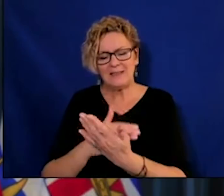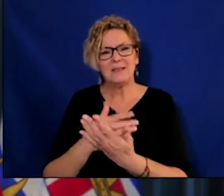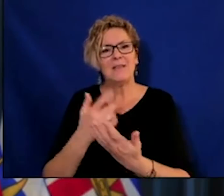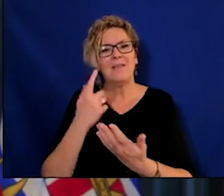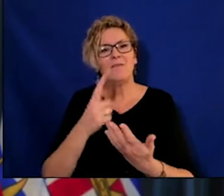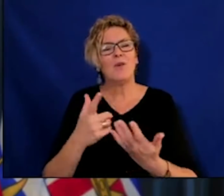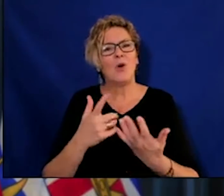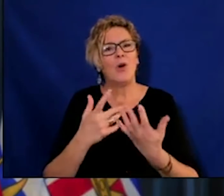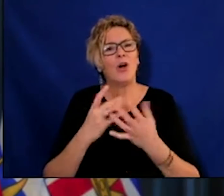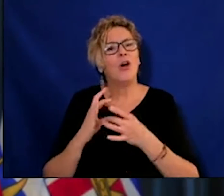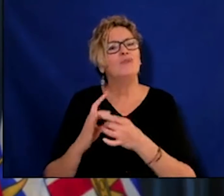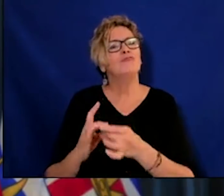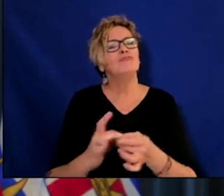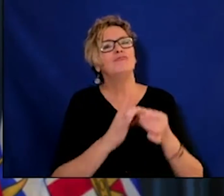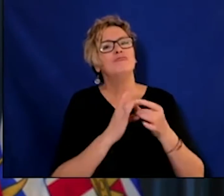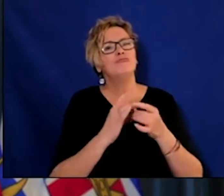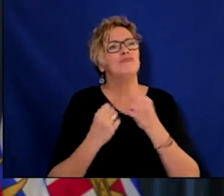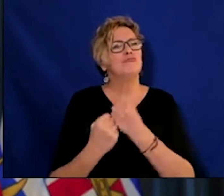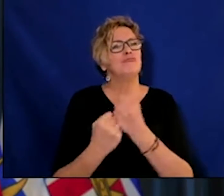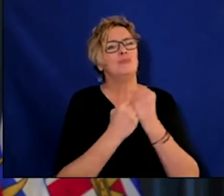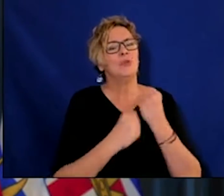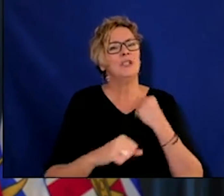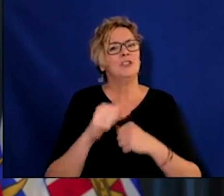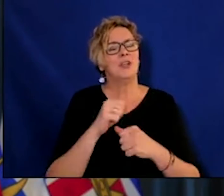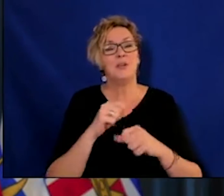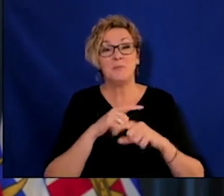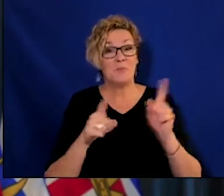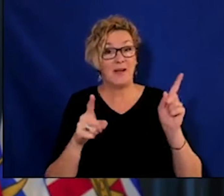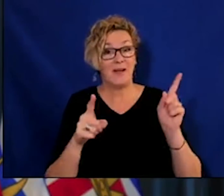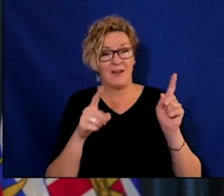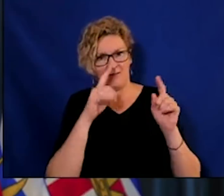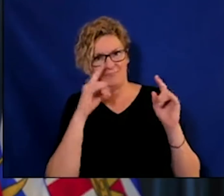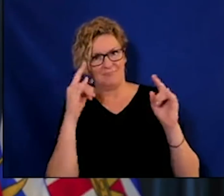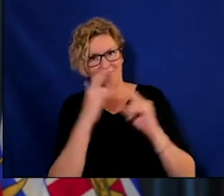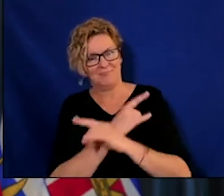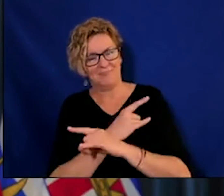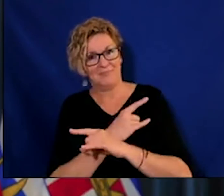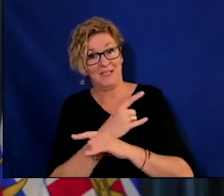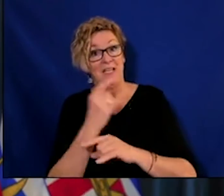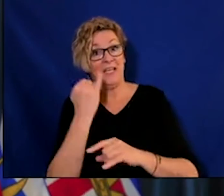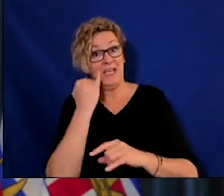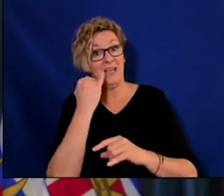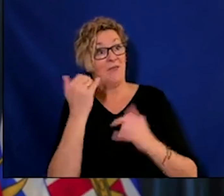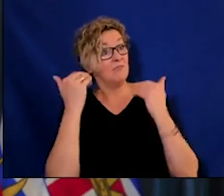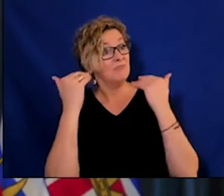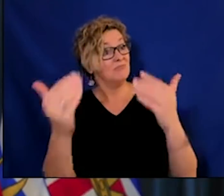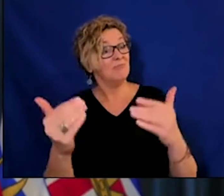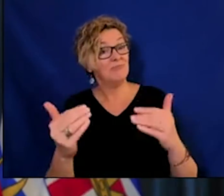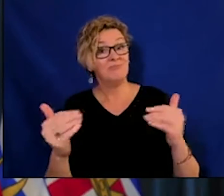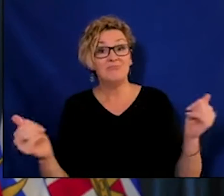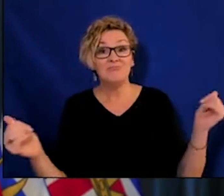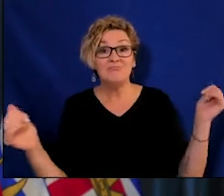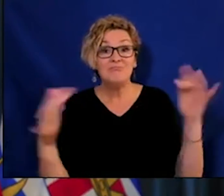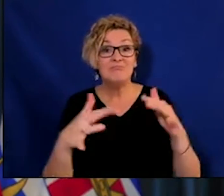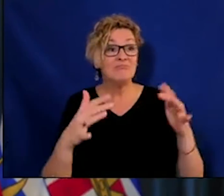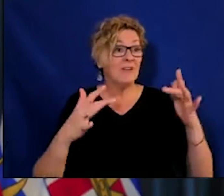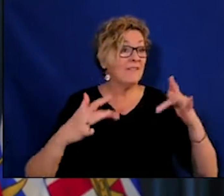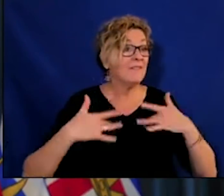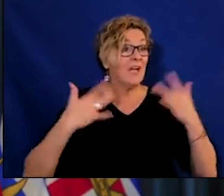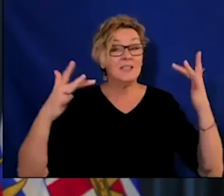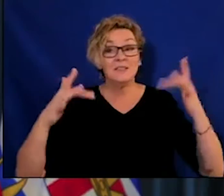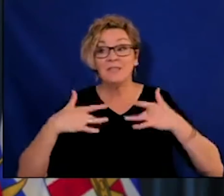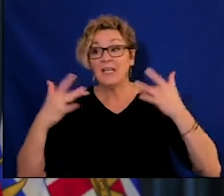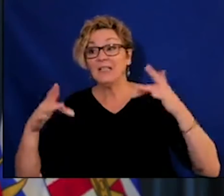of broader public health. It is a difficult time, but we must use the skills we've been taught. We must follow the guidance we've been